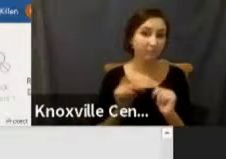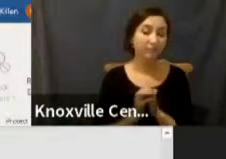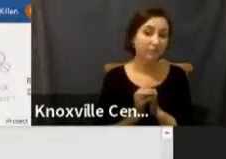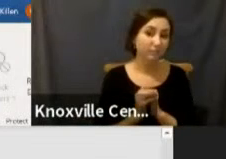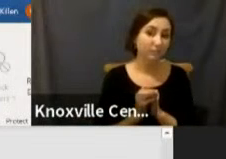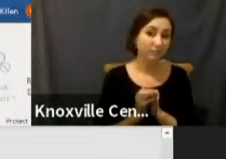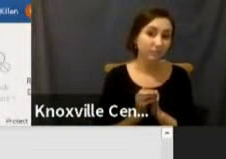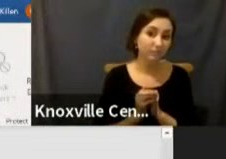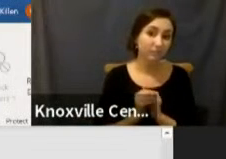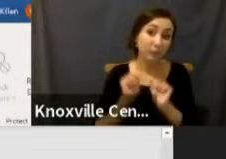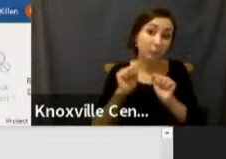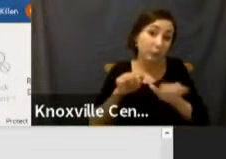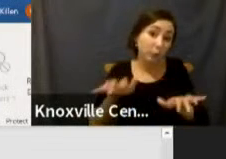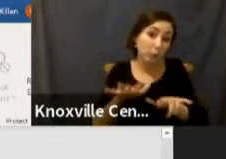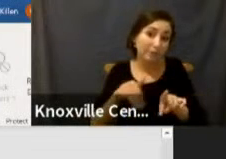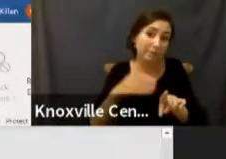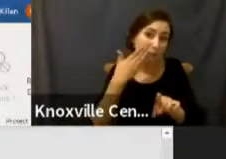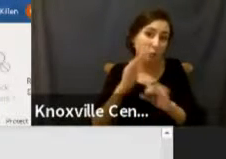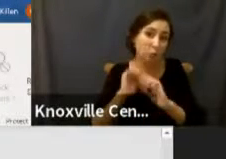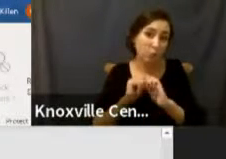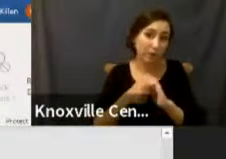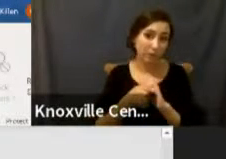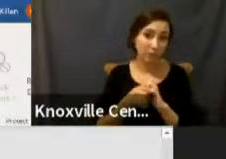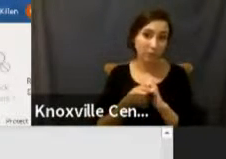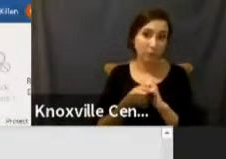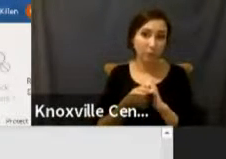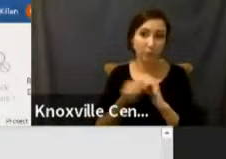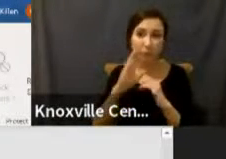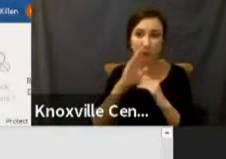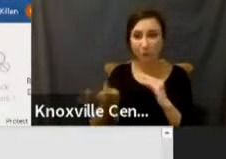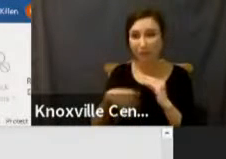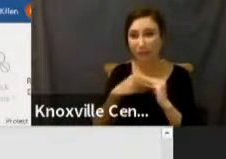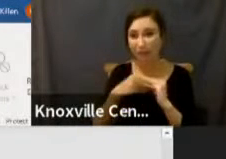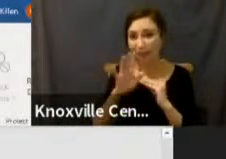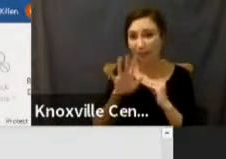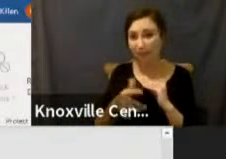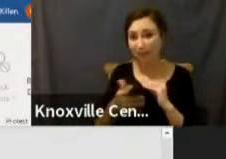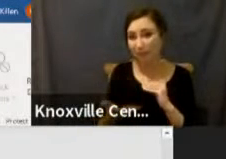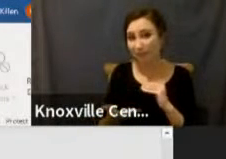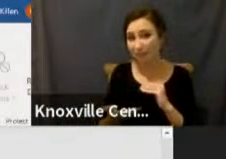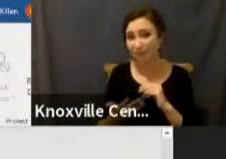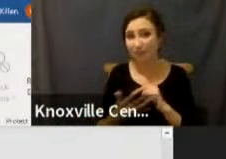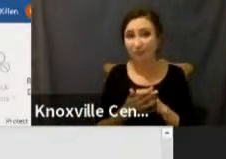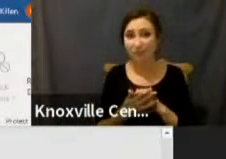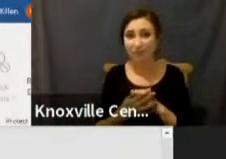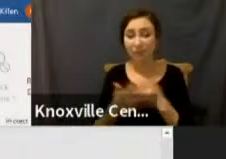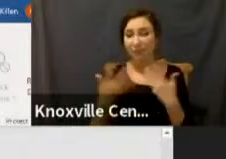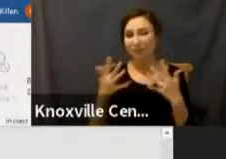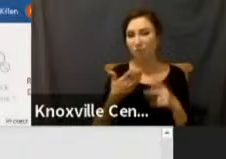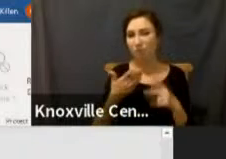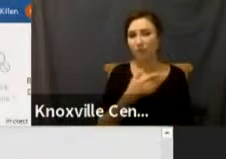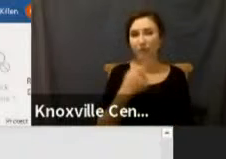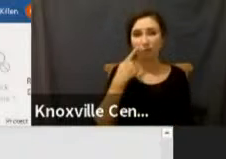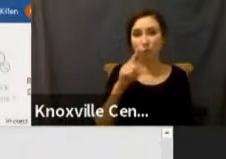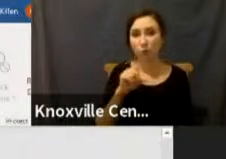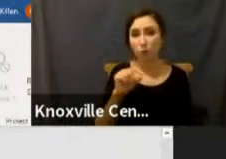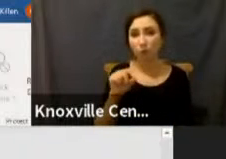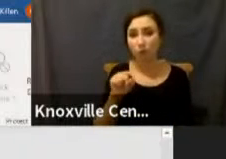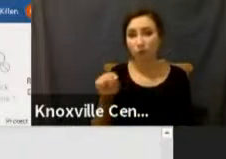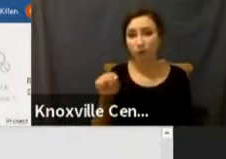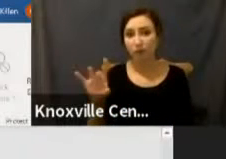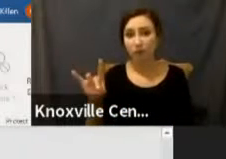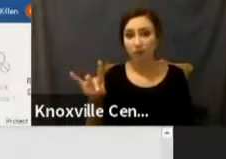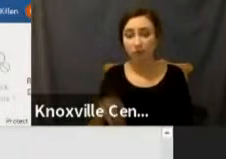I mean, we could do that. I'm just not sure how you would add that. So that's already in 2020-8.